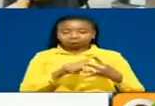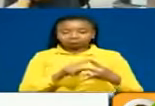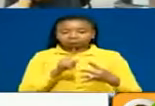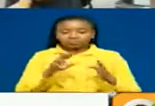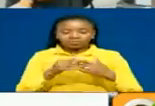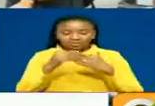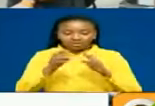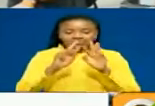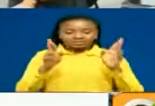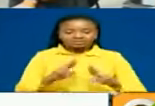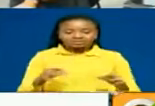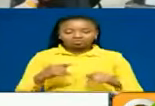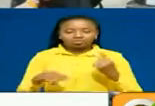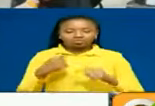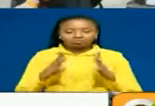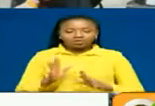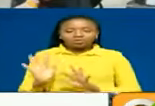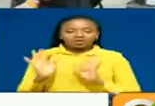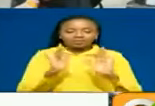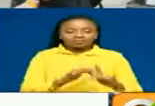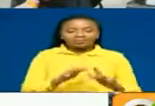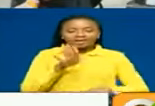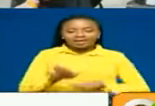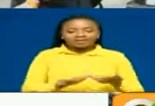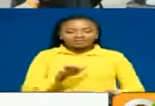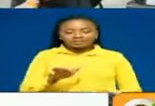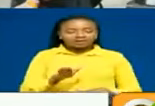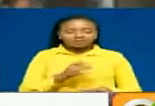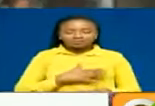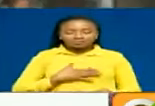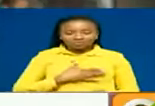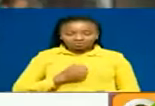say, who will be congregating at the Kasarani Stadium for the World Athletics